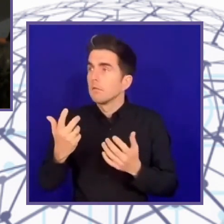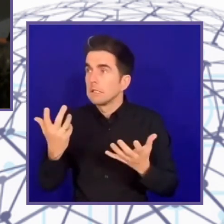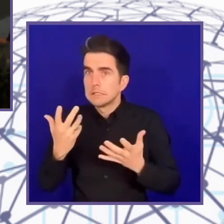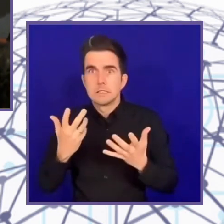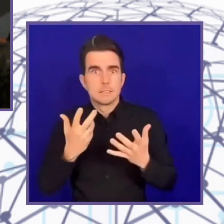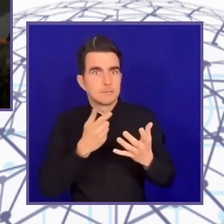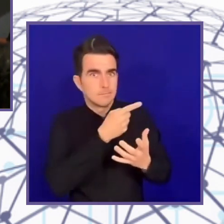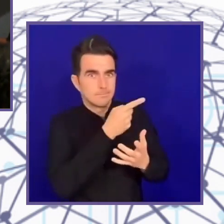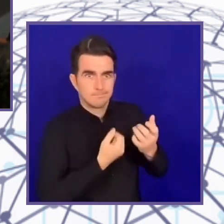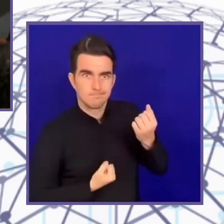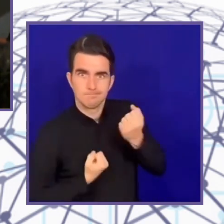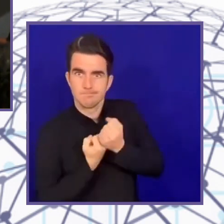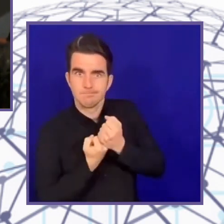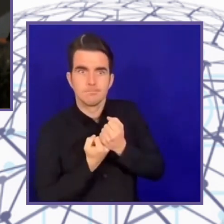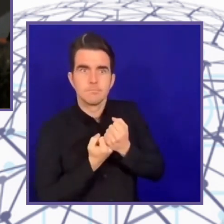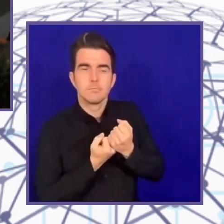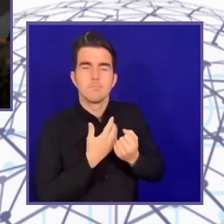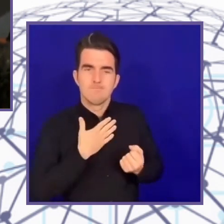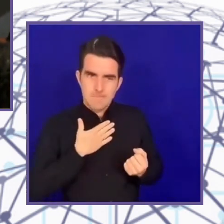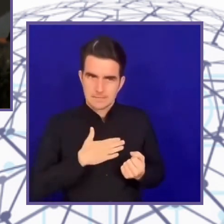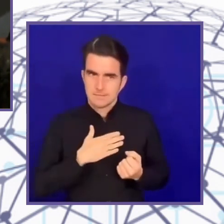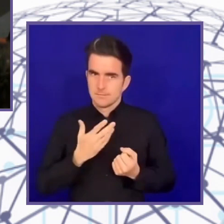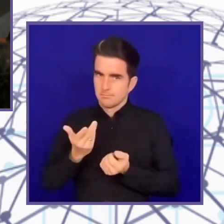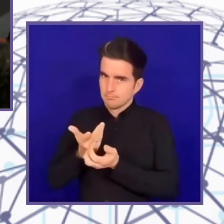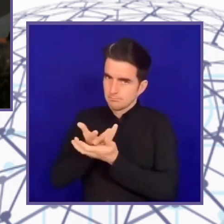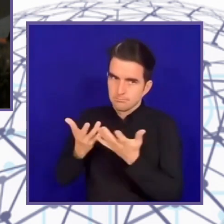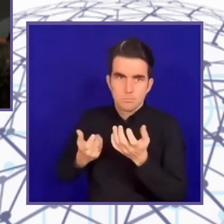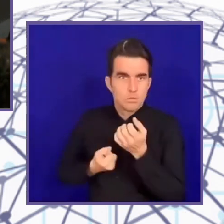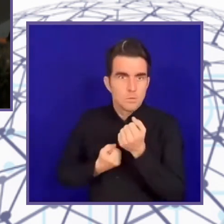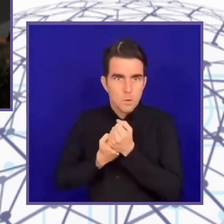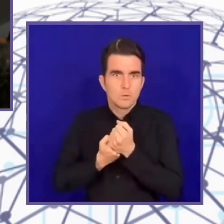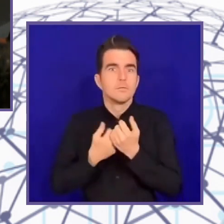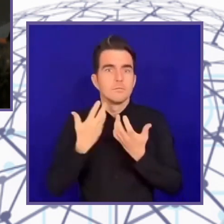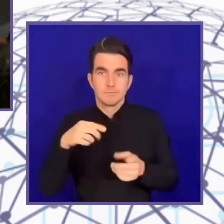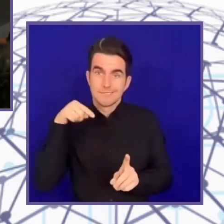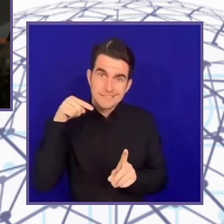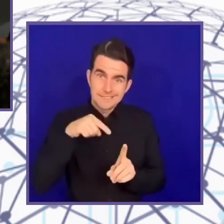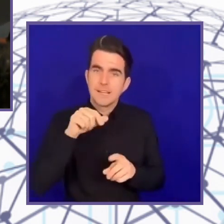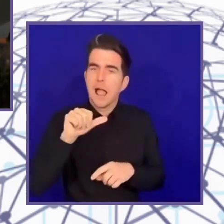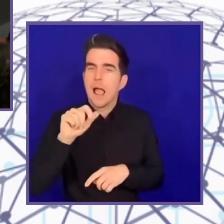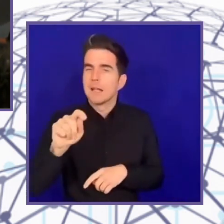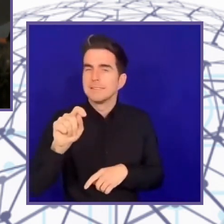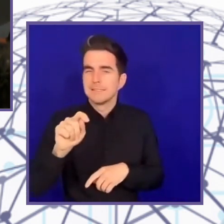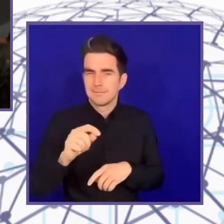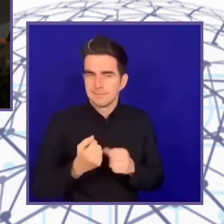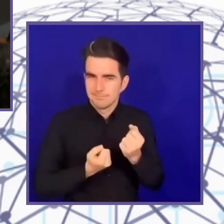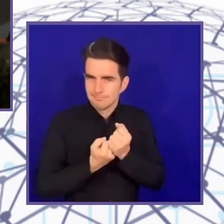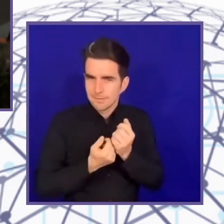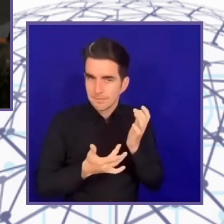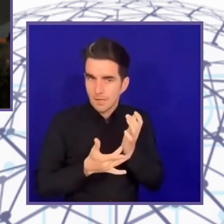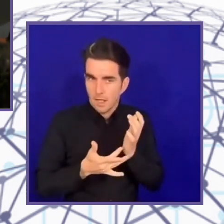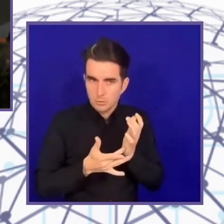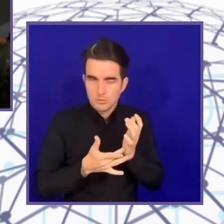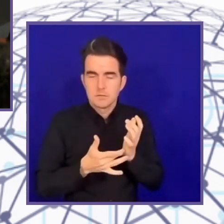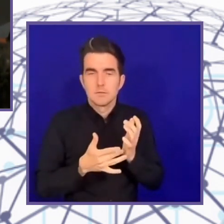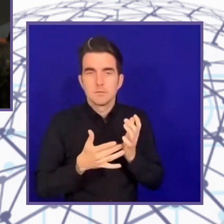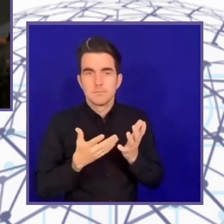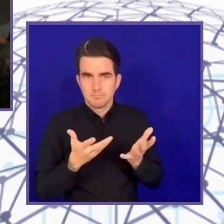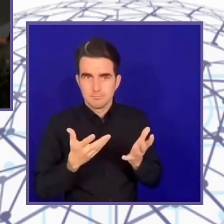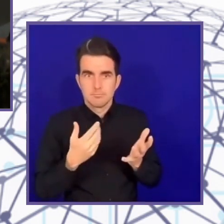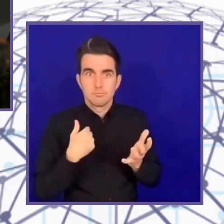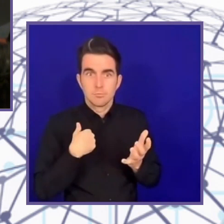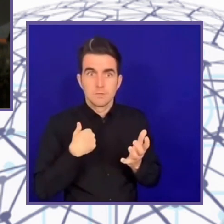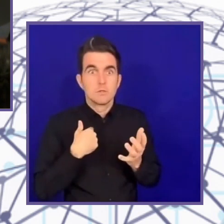about. So if we are receiving this massive support from FCDO, I think the component